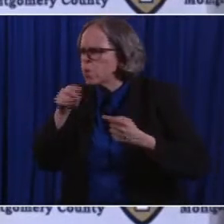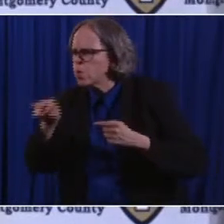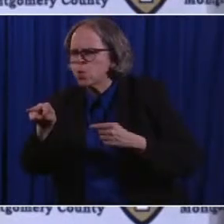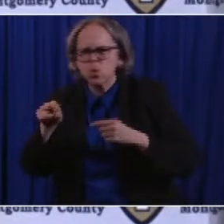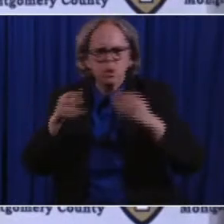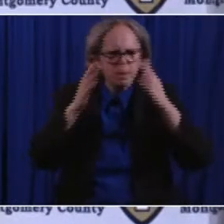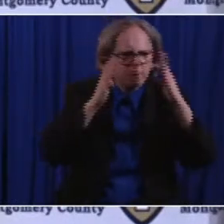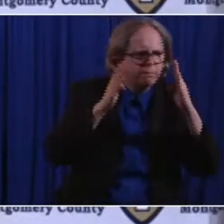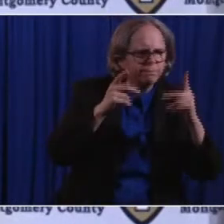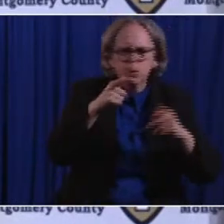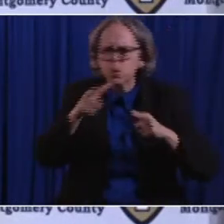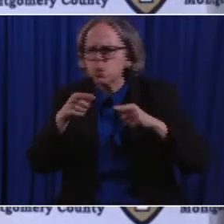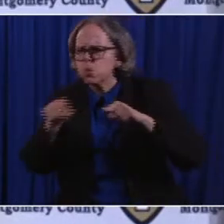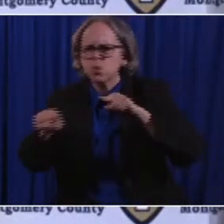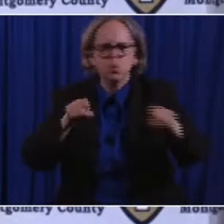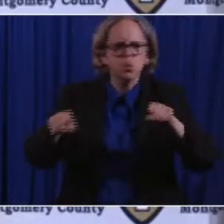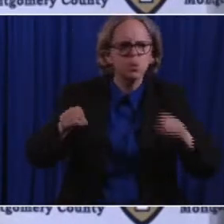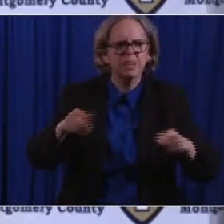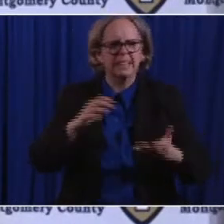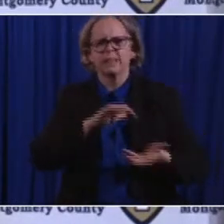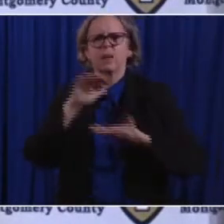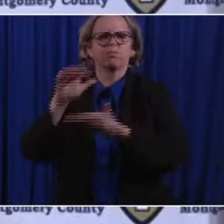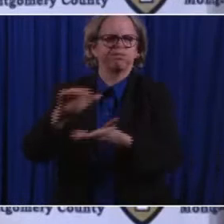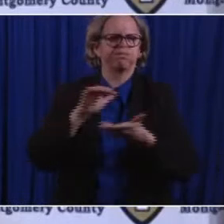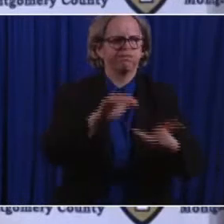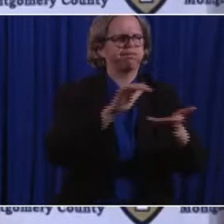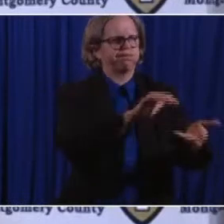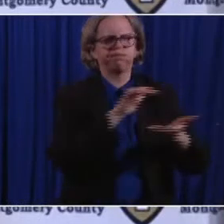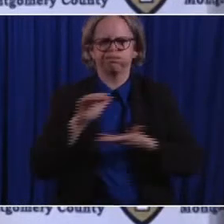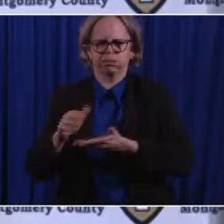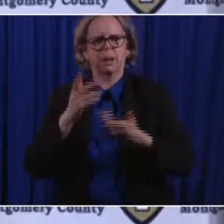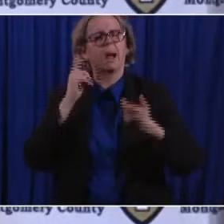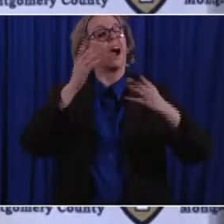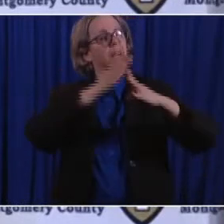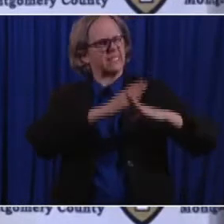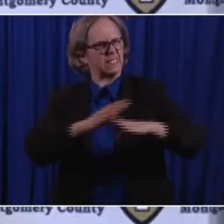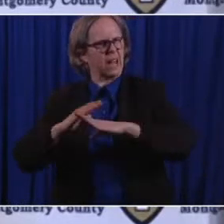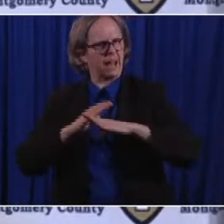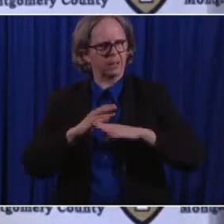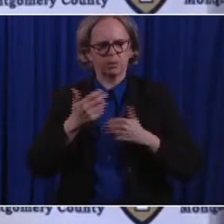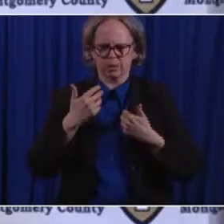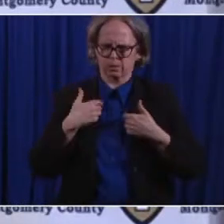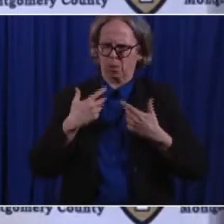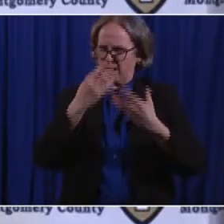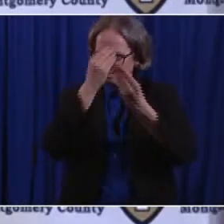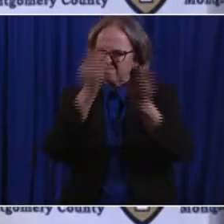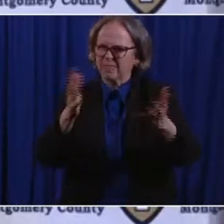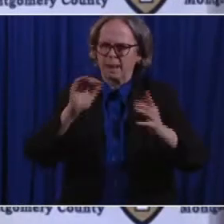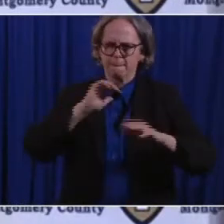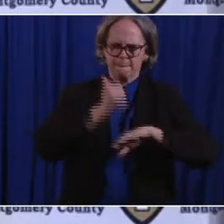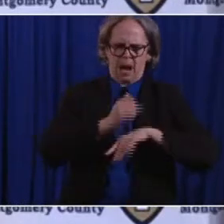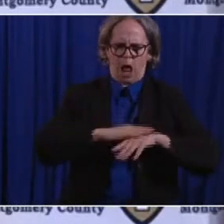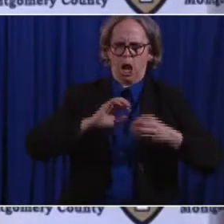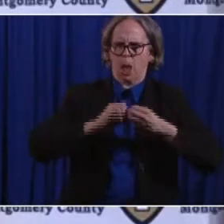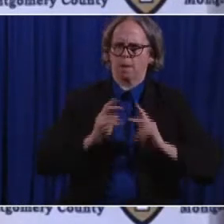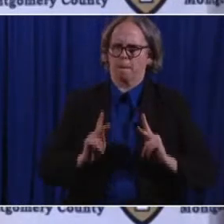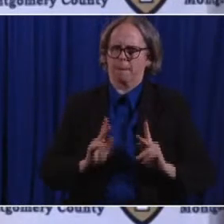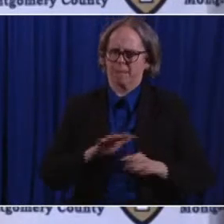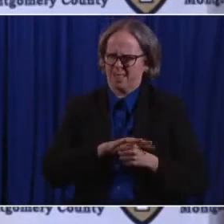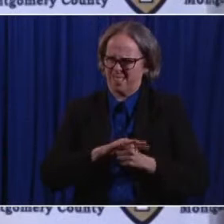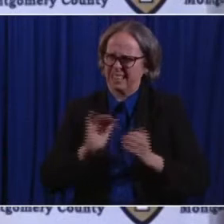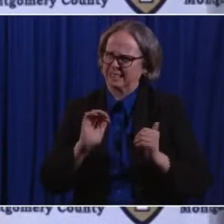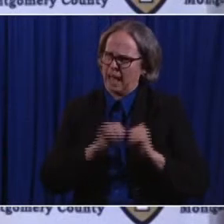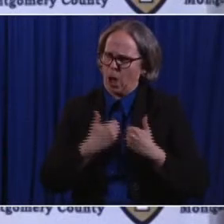the vaccine to be shipped over the weekend. So I want to talk for a moment about that. We also